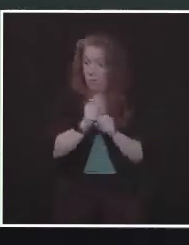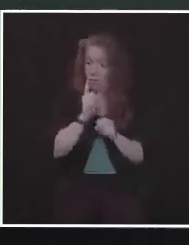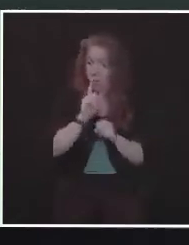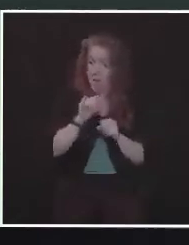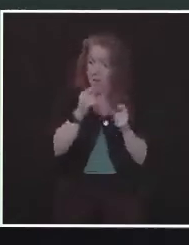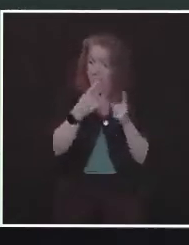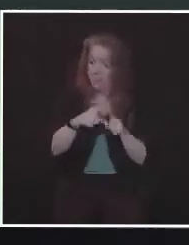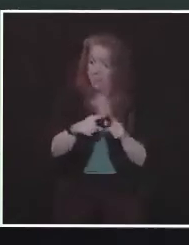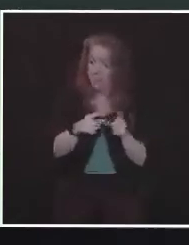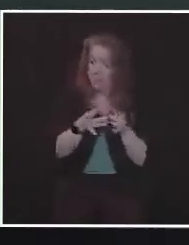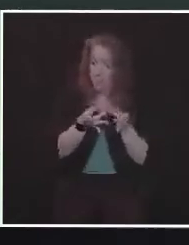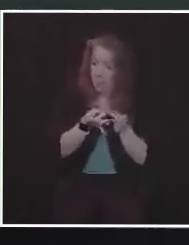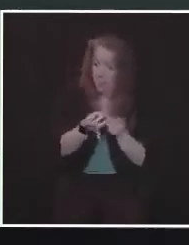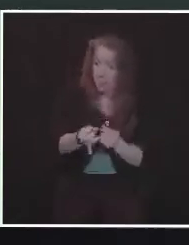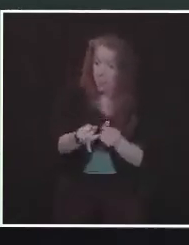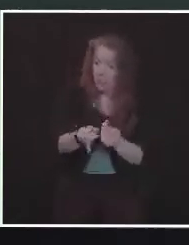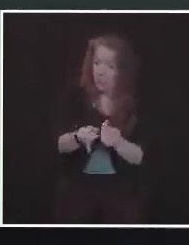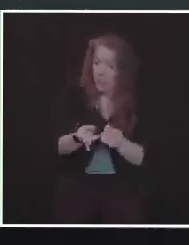safely.